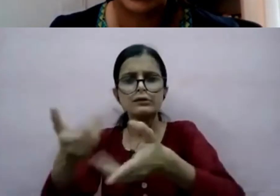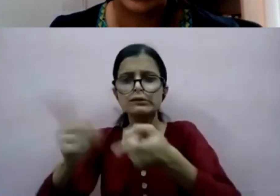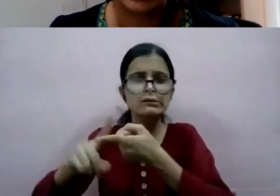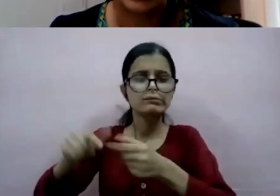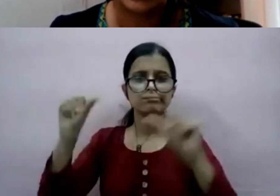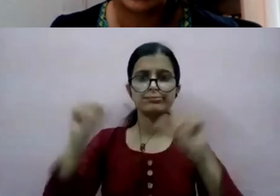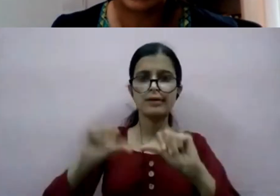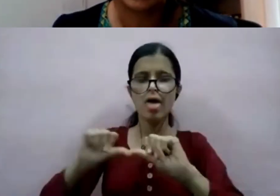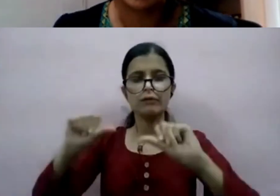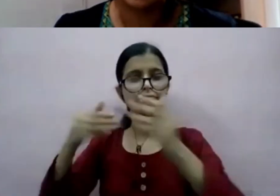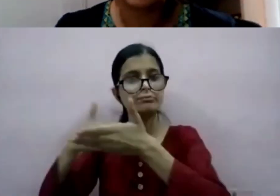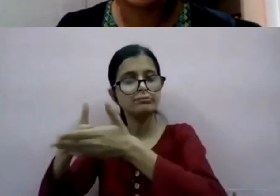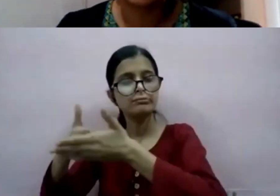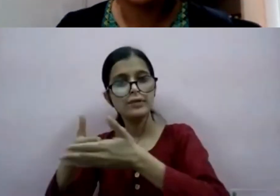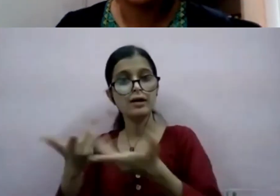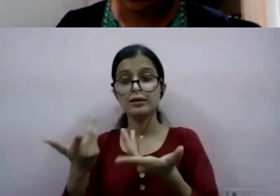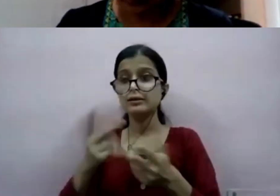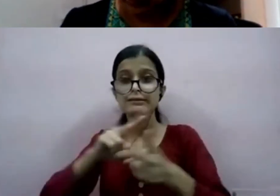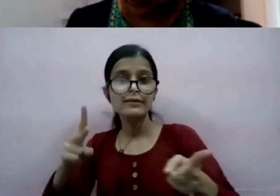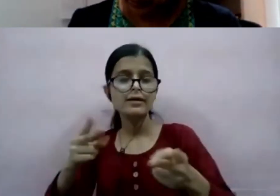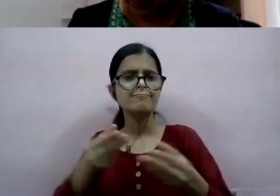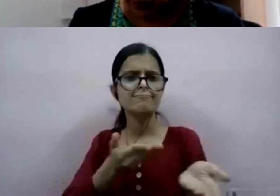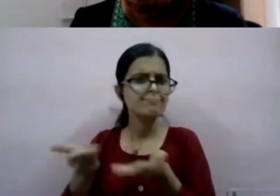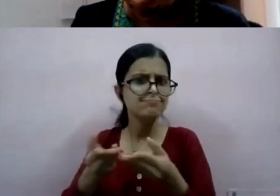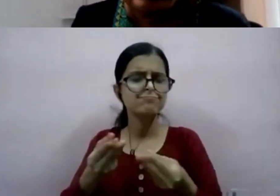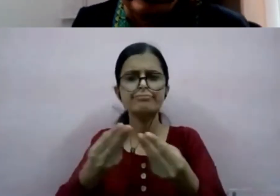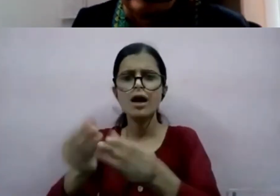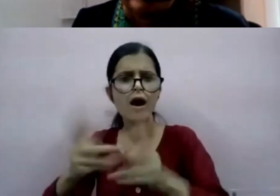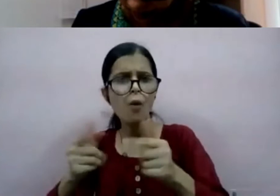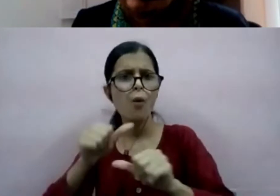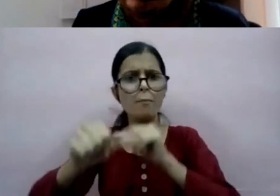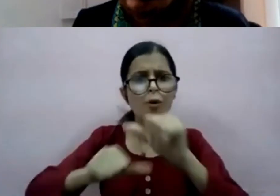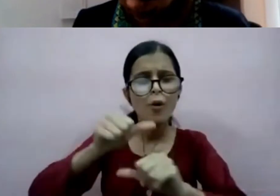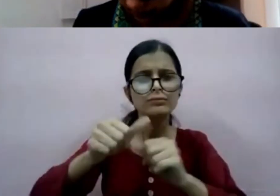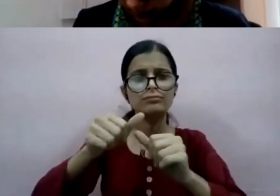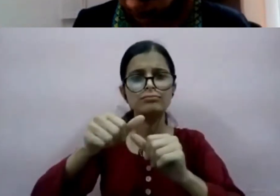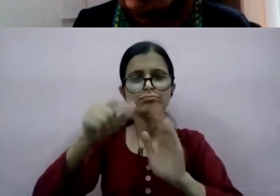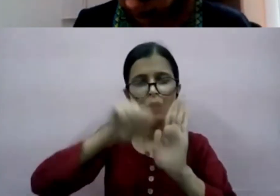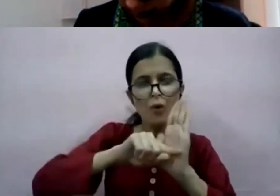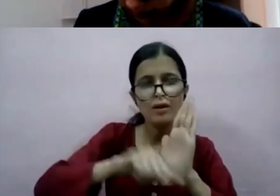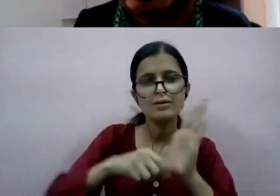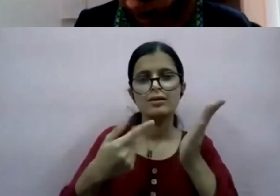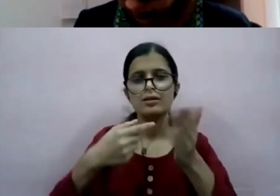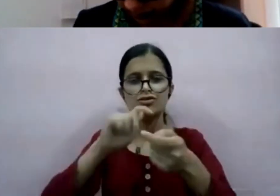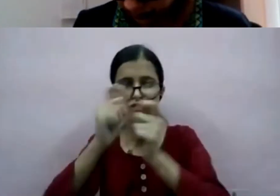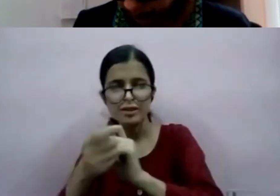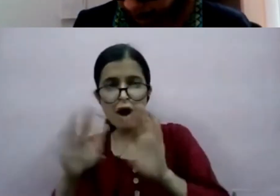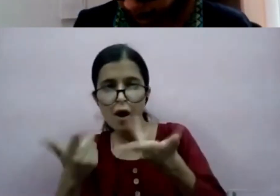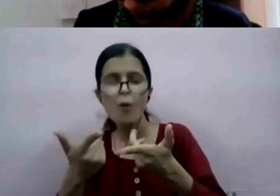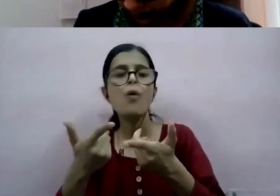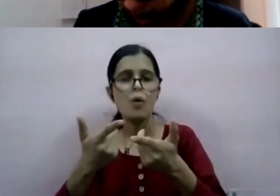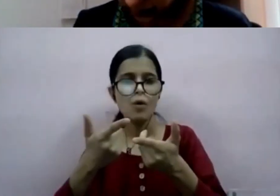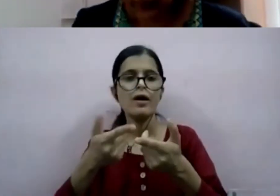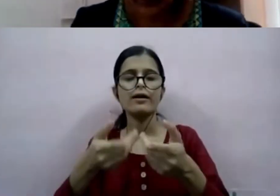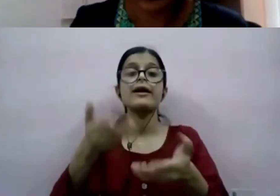to make recommendations as to how policy could be changed to improve that. So that's about providing social